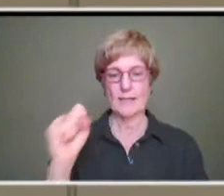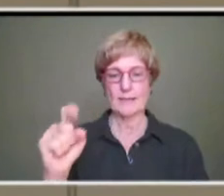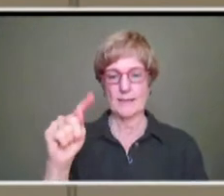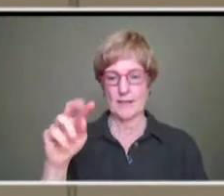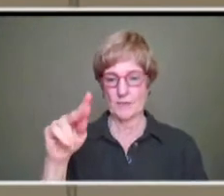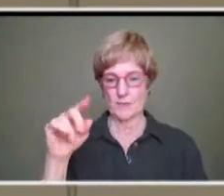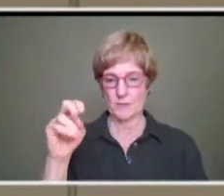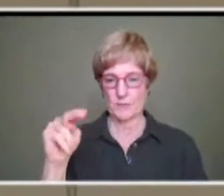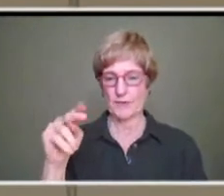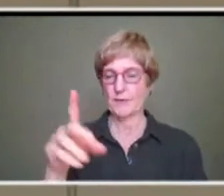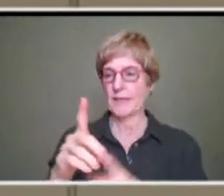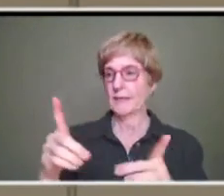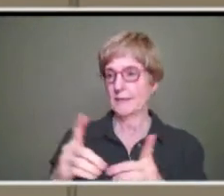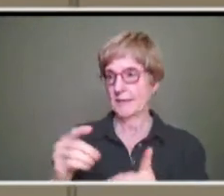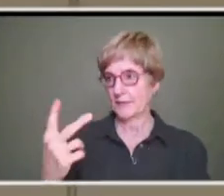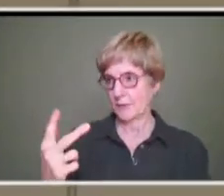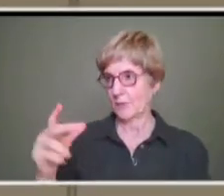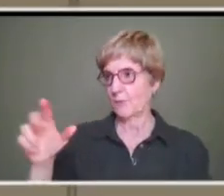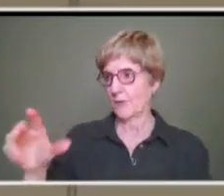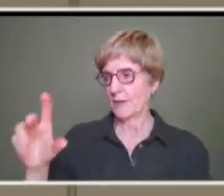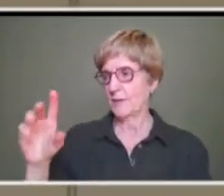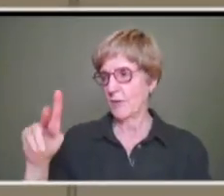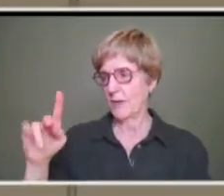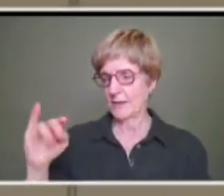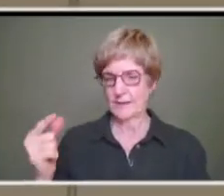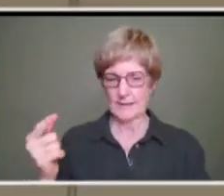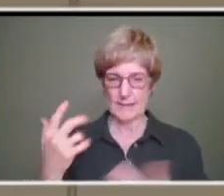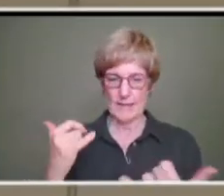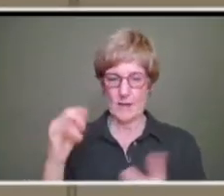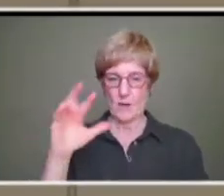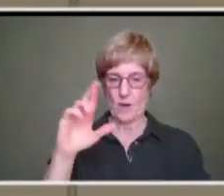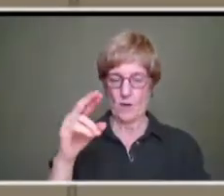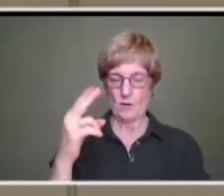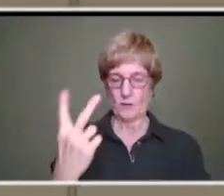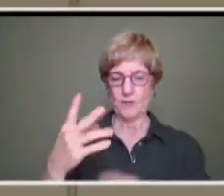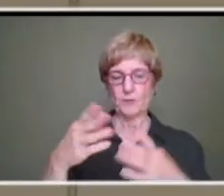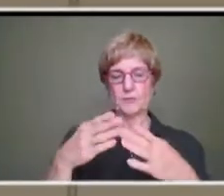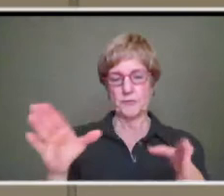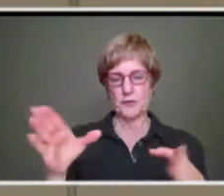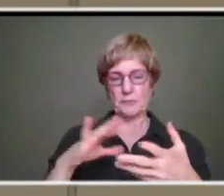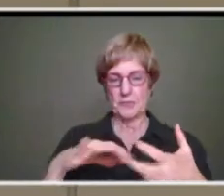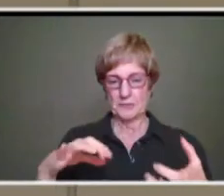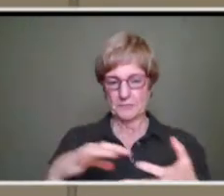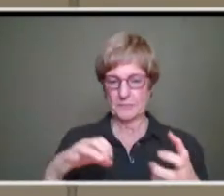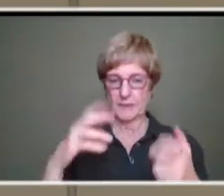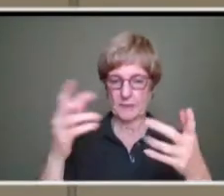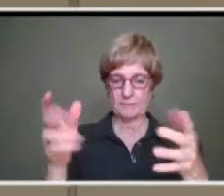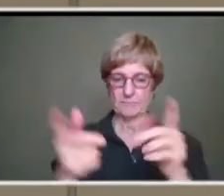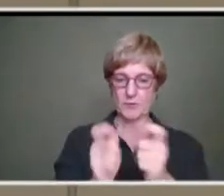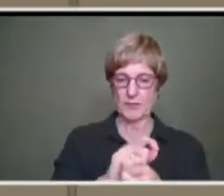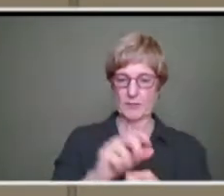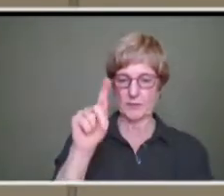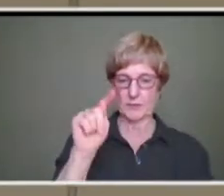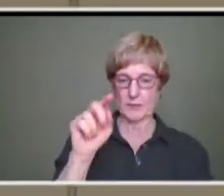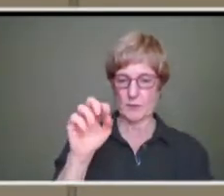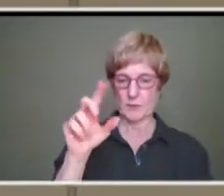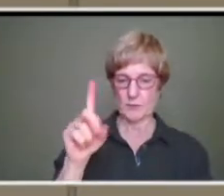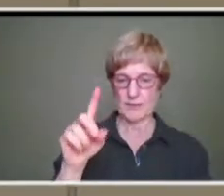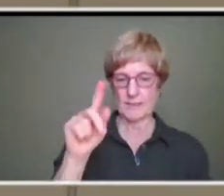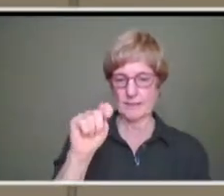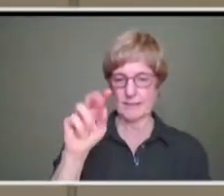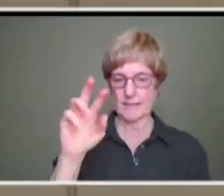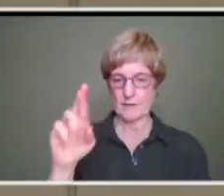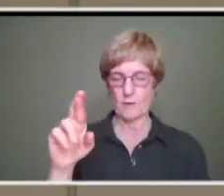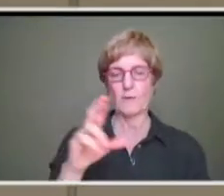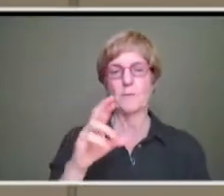and Council District three Miss wallington's District the current zoning is i-2 General industrial and the pro zoning is todtr Transit oriented development transition